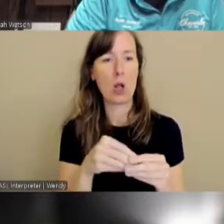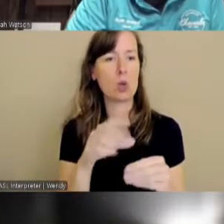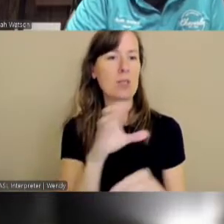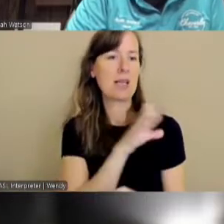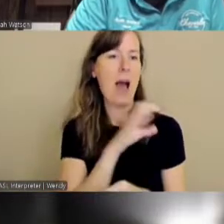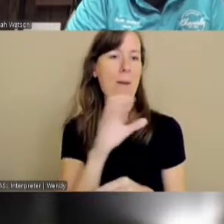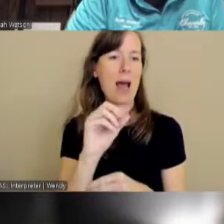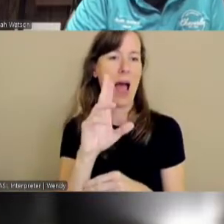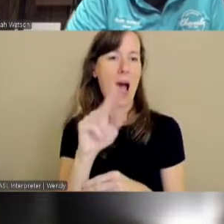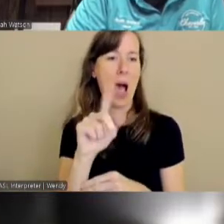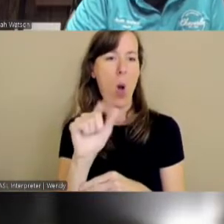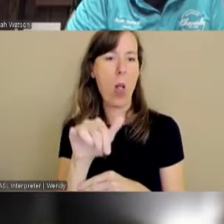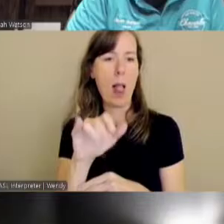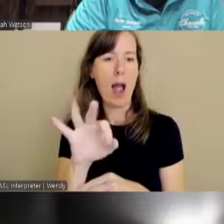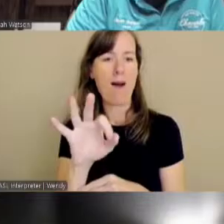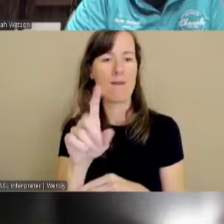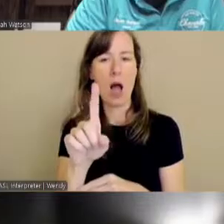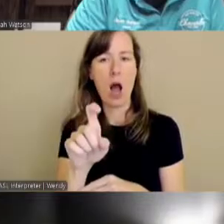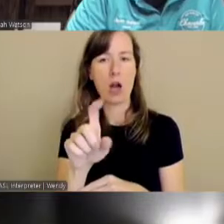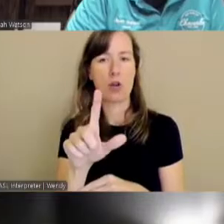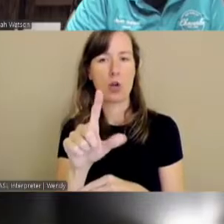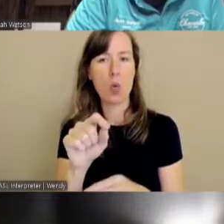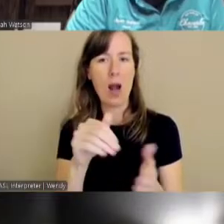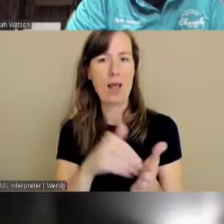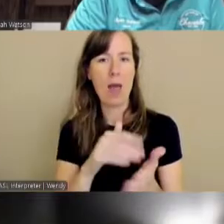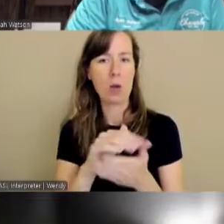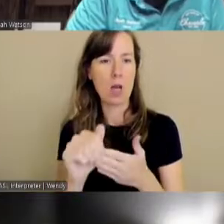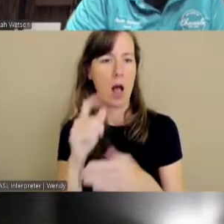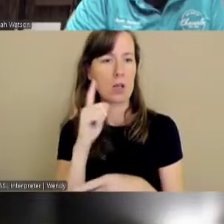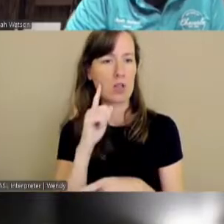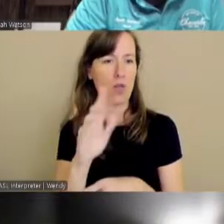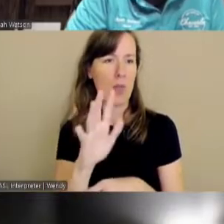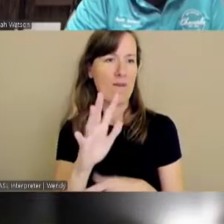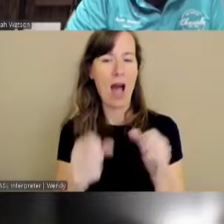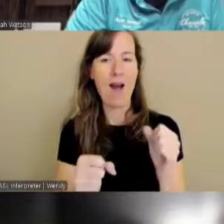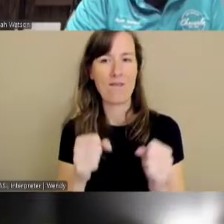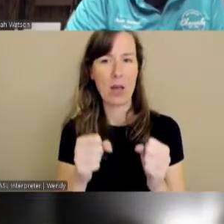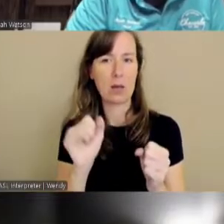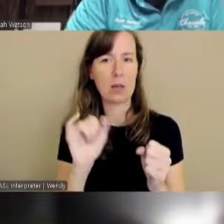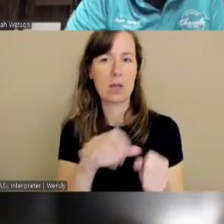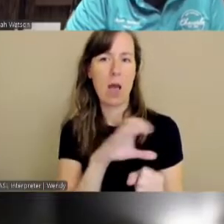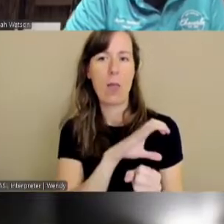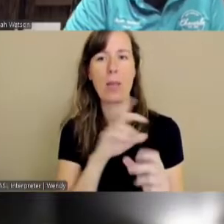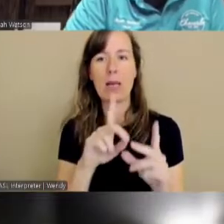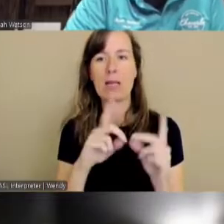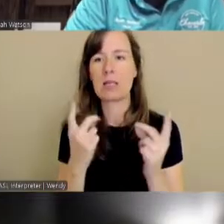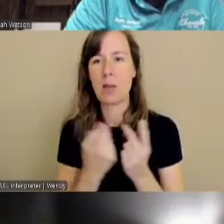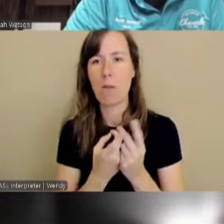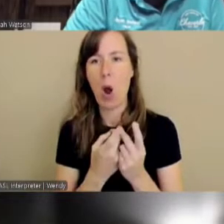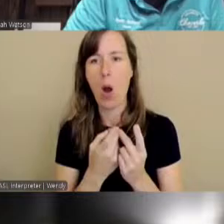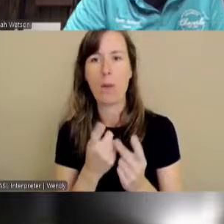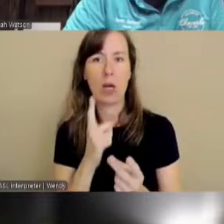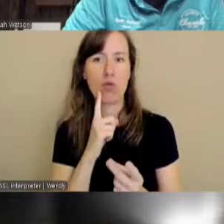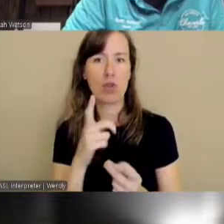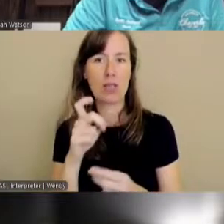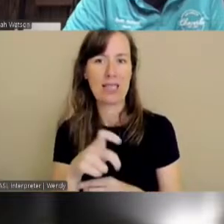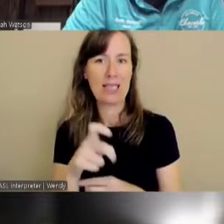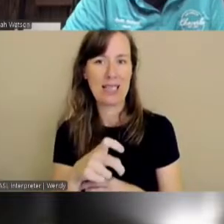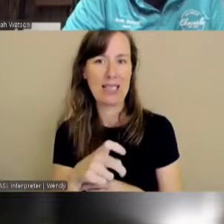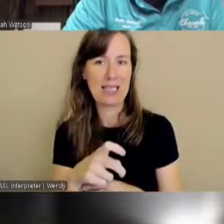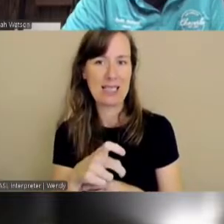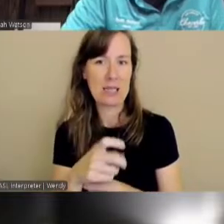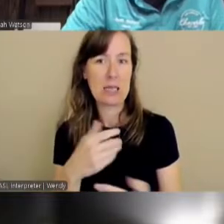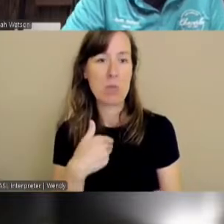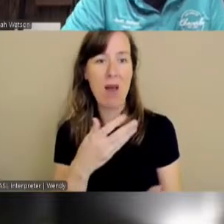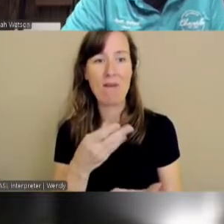the $120,000 for the 5 vehicles that the police department desperately needs. Oh, because we got a few vehicles